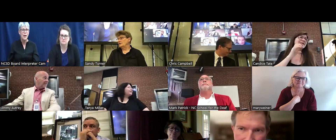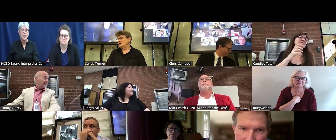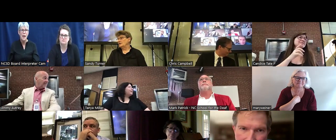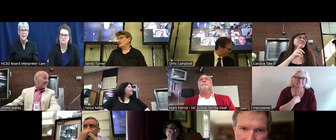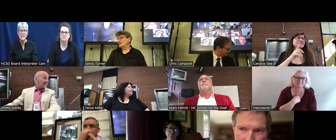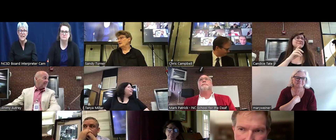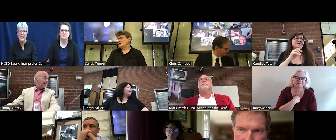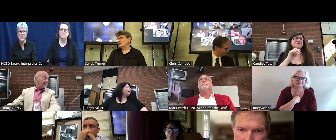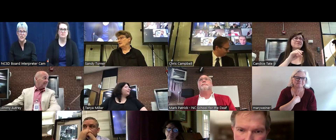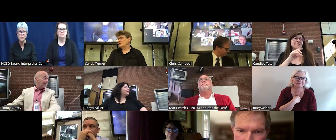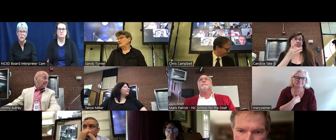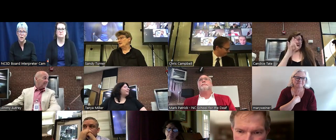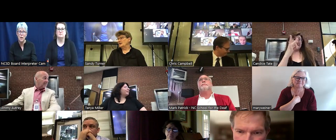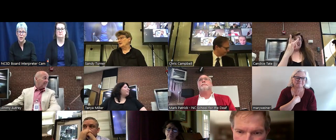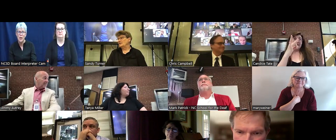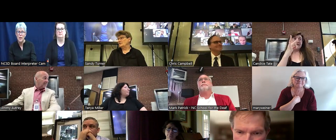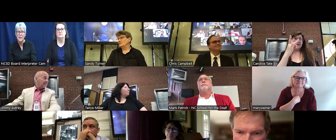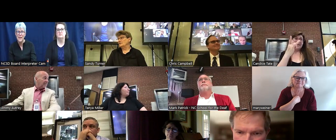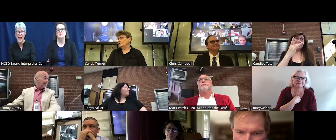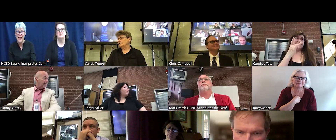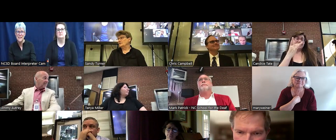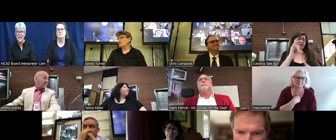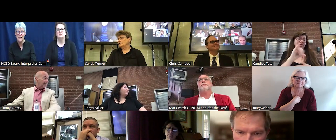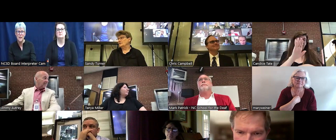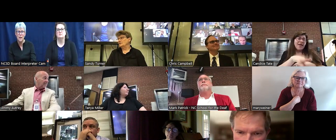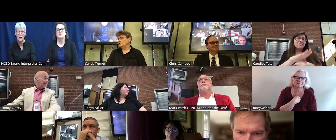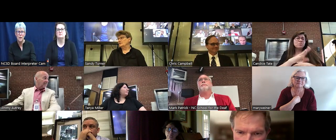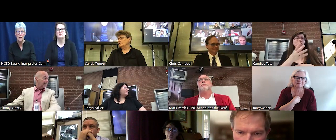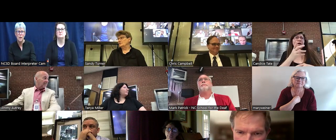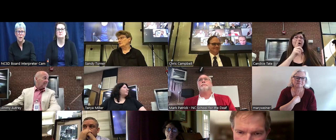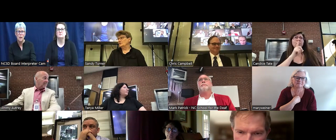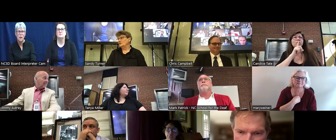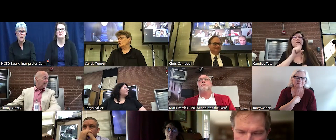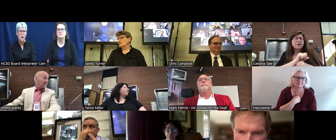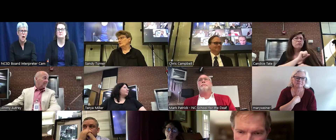Candace. And this is Candace. The 18th,